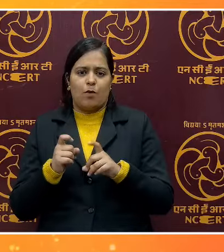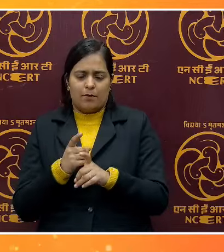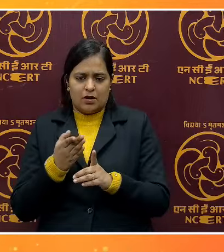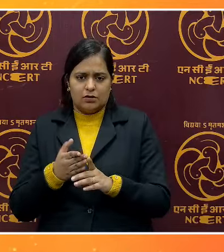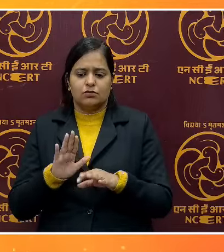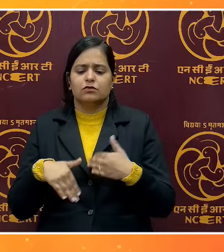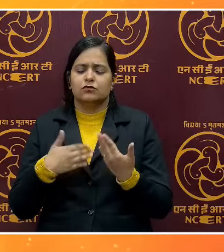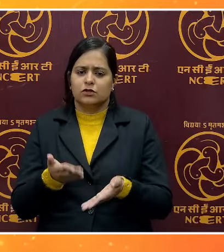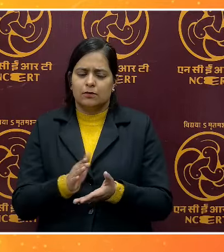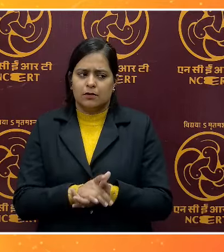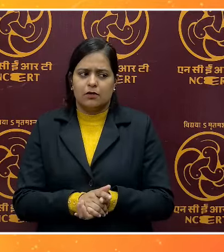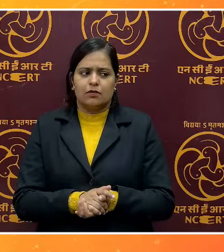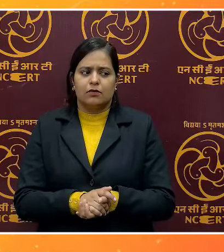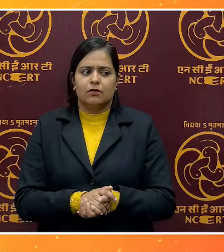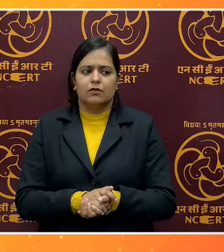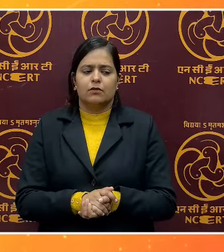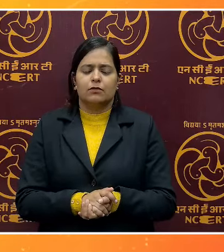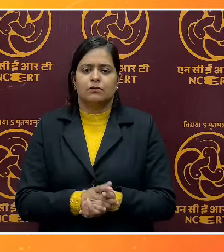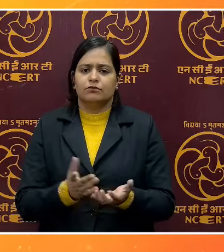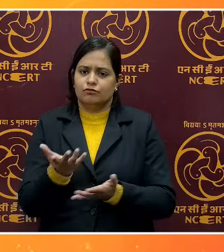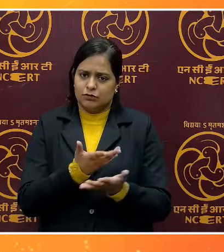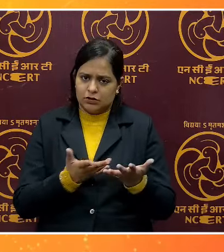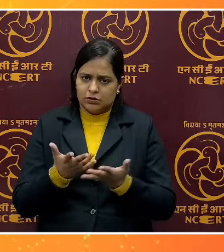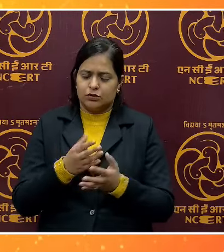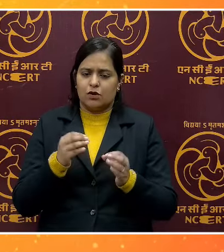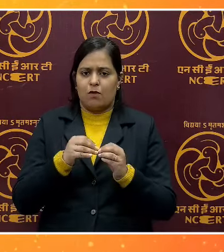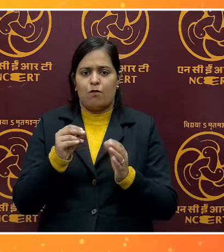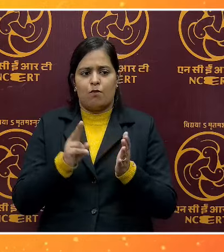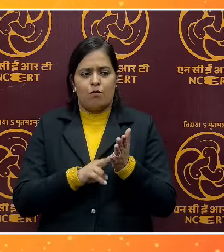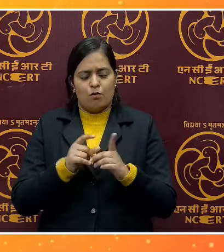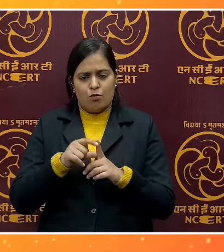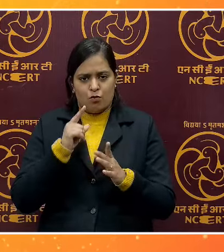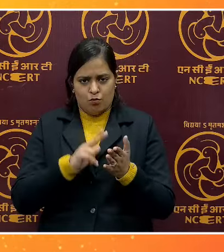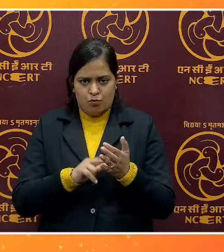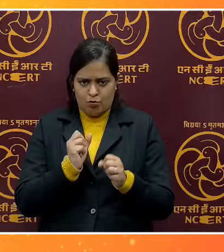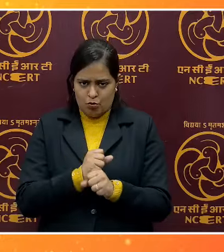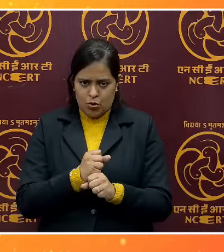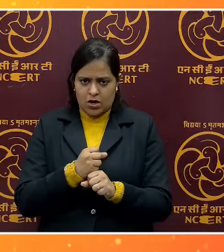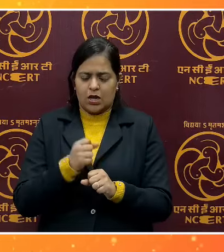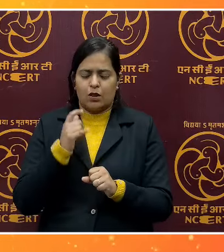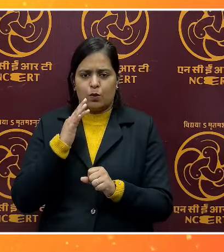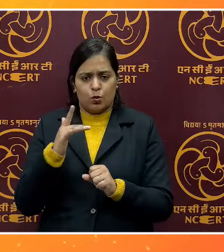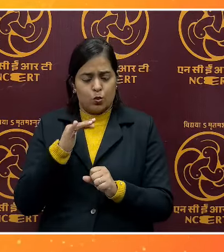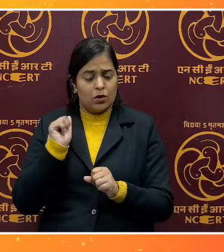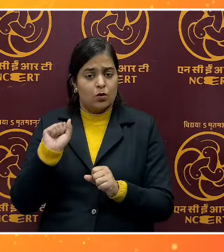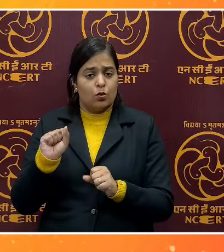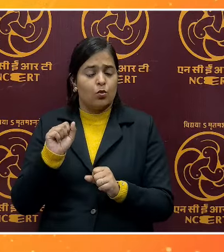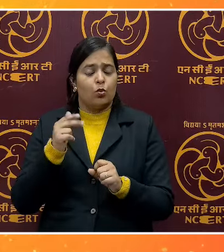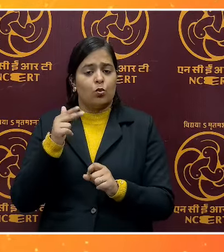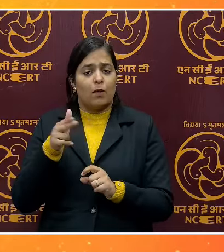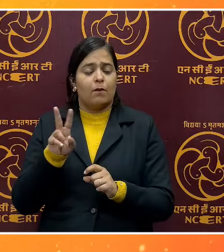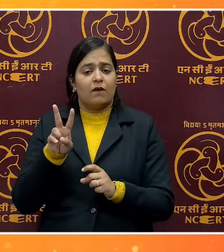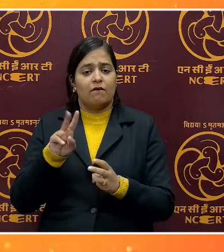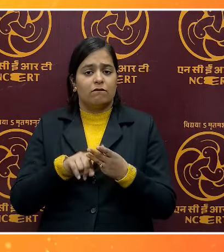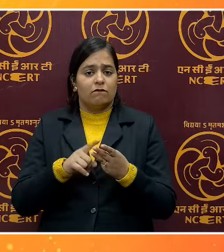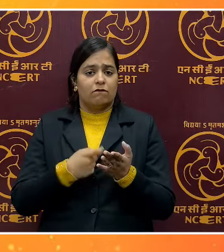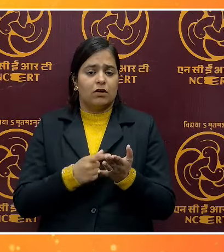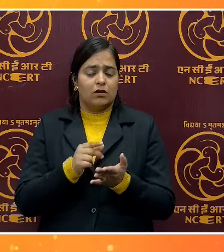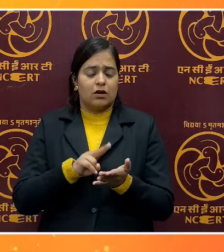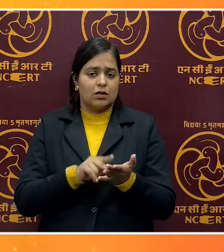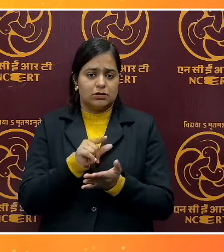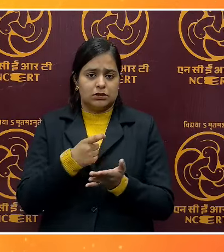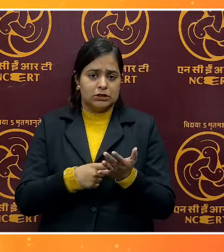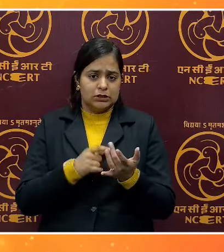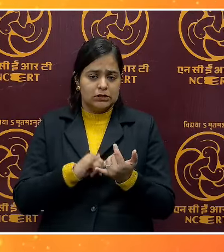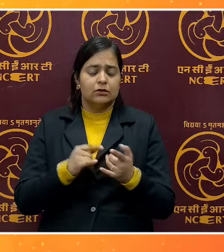that we have discussed about kind of bonding theory, that is Werner's theory, and we have taken some points from the